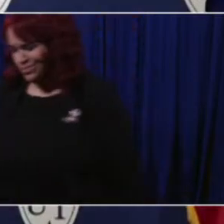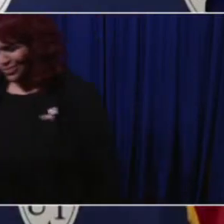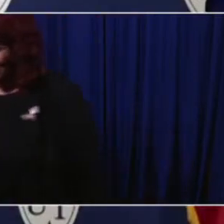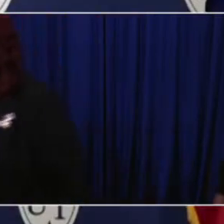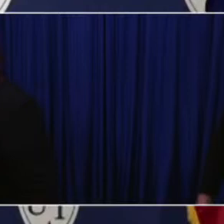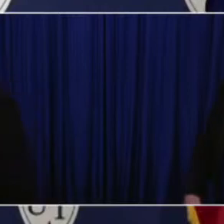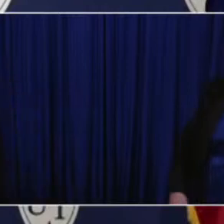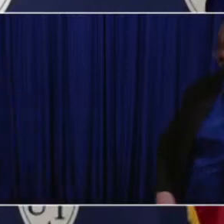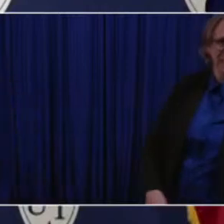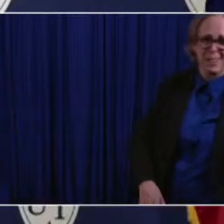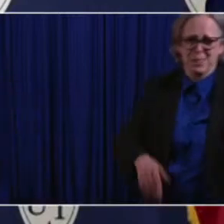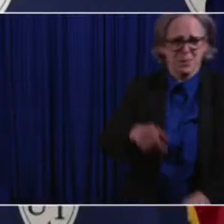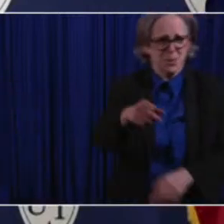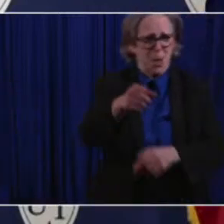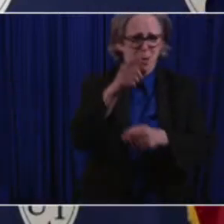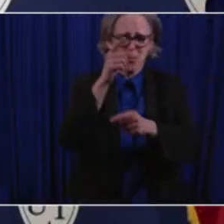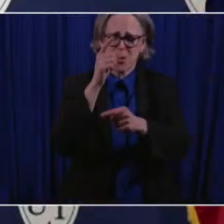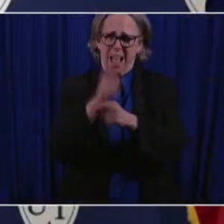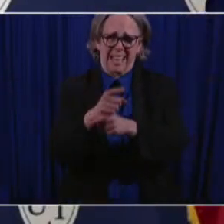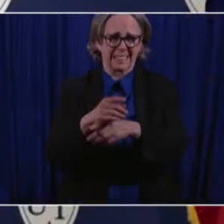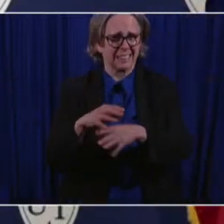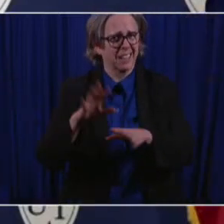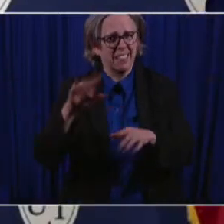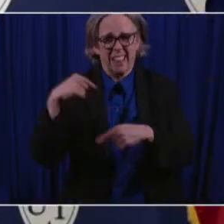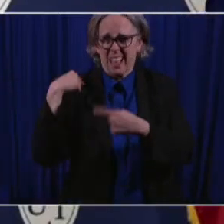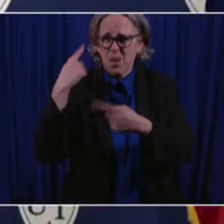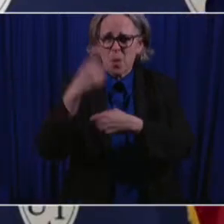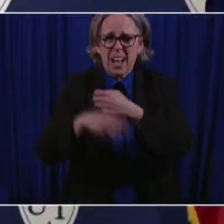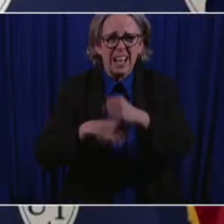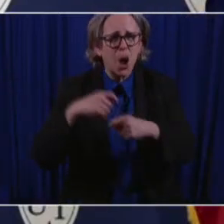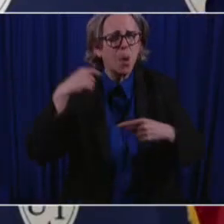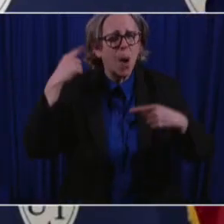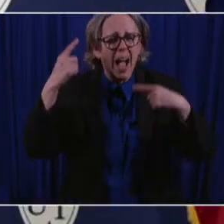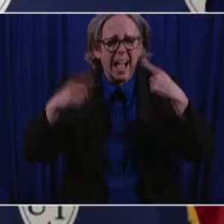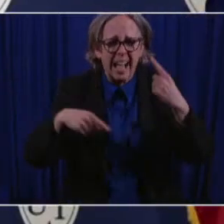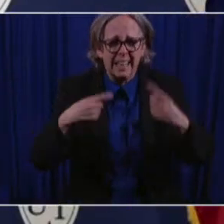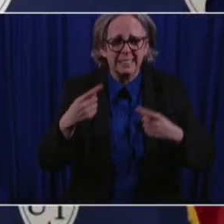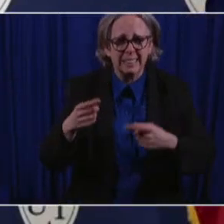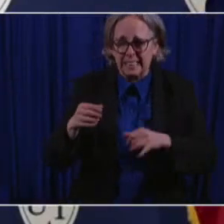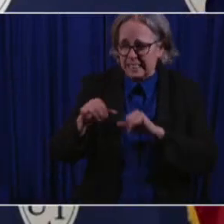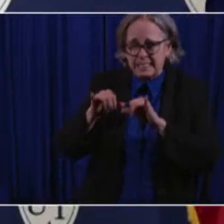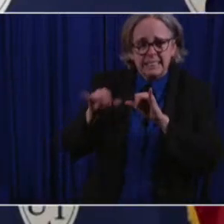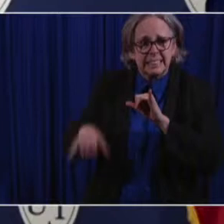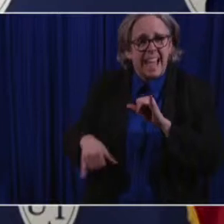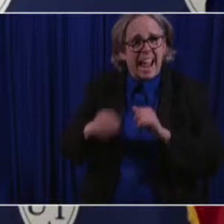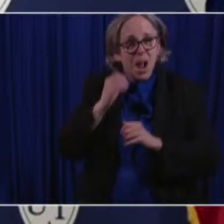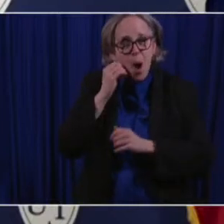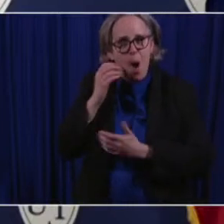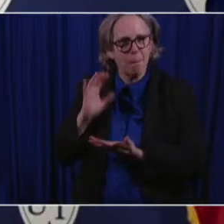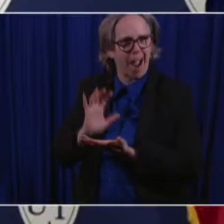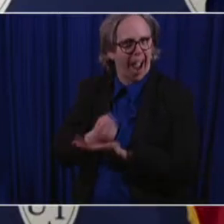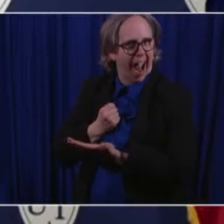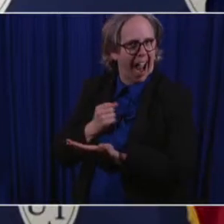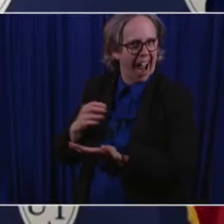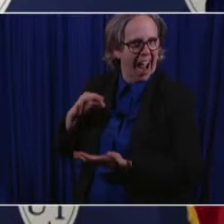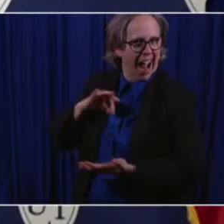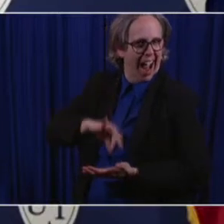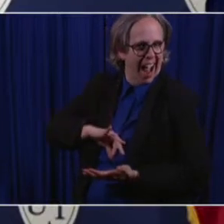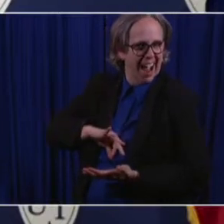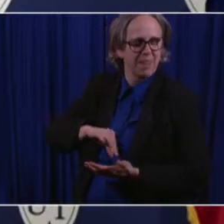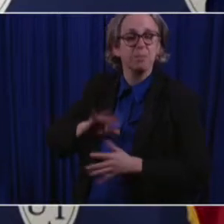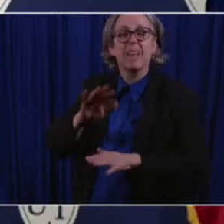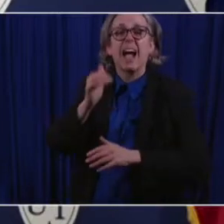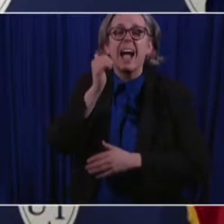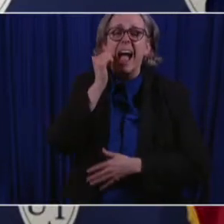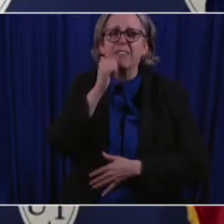been together. And so I think, every day we talk together. I get to listen in on a